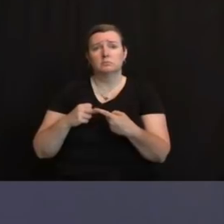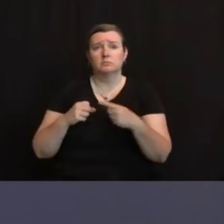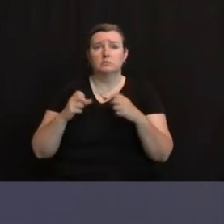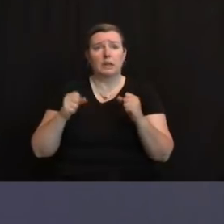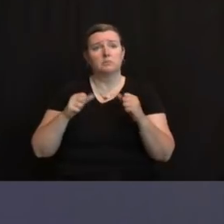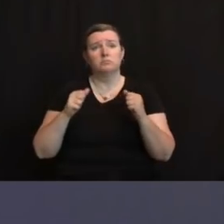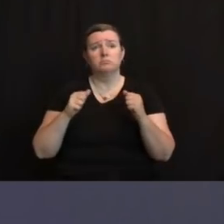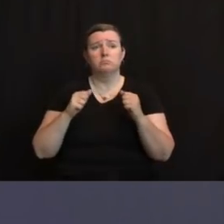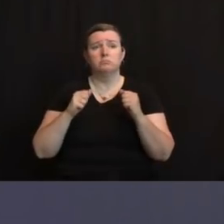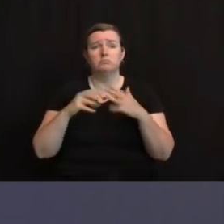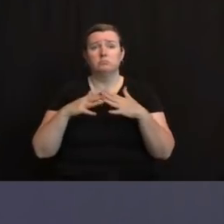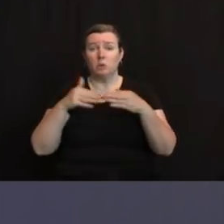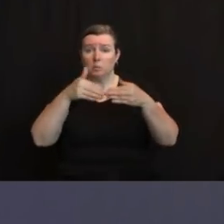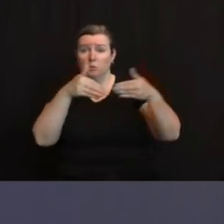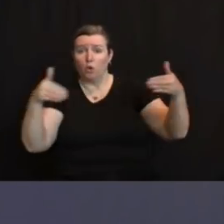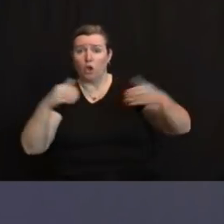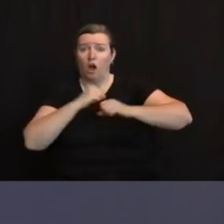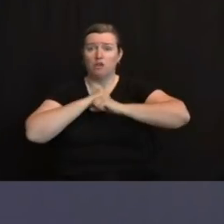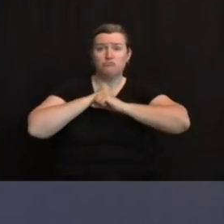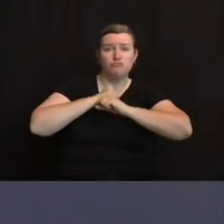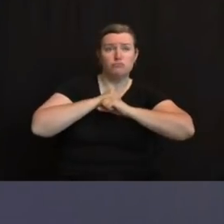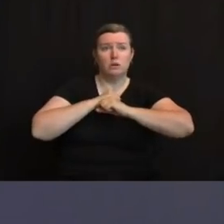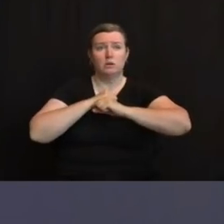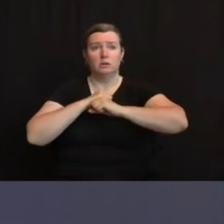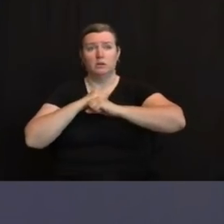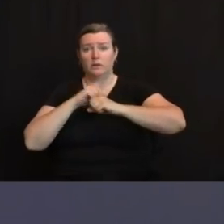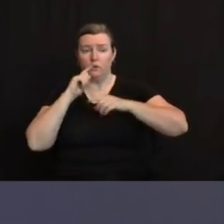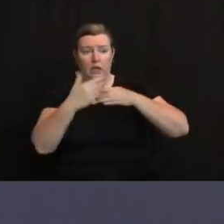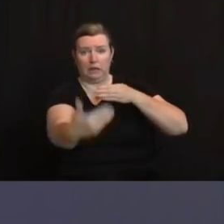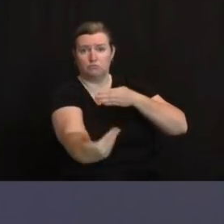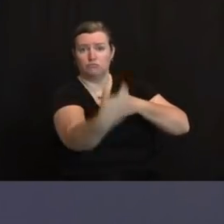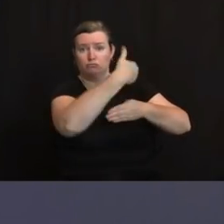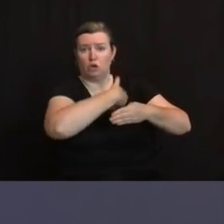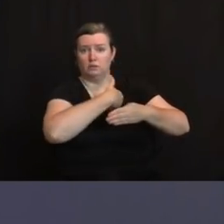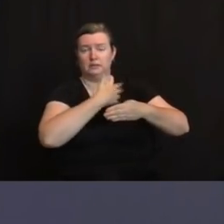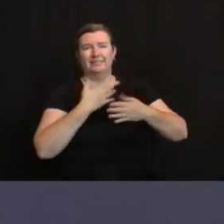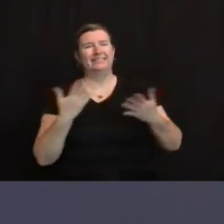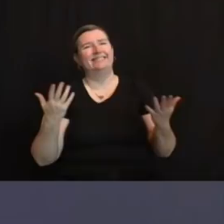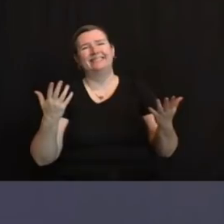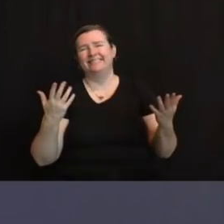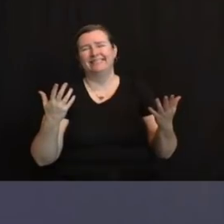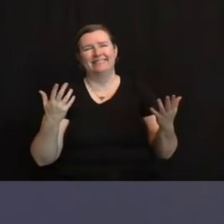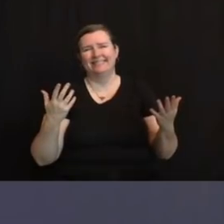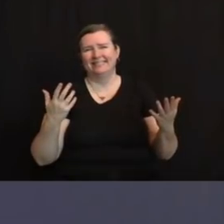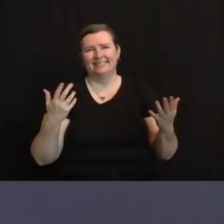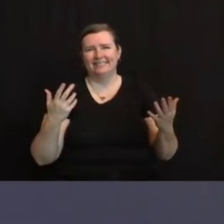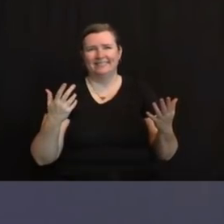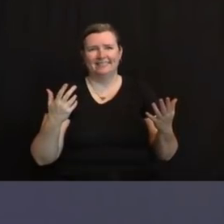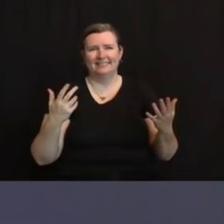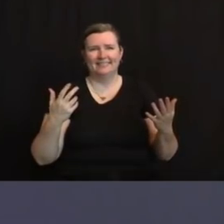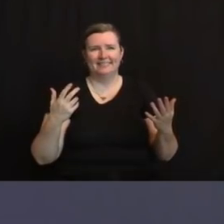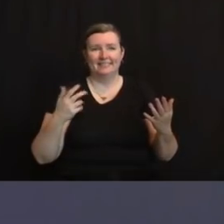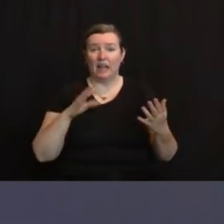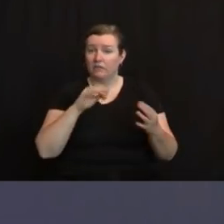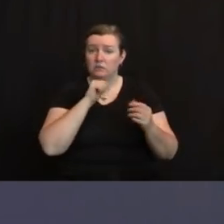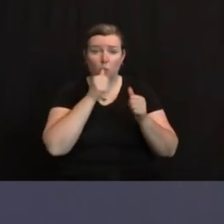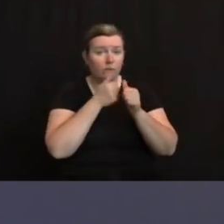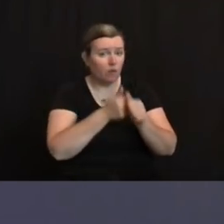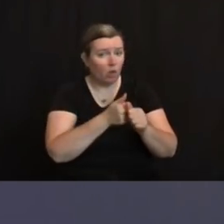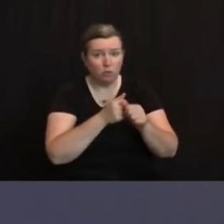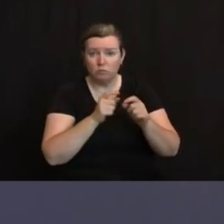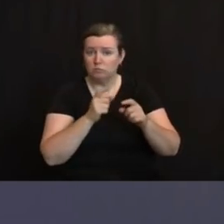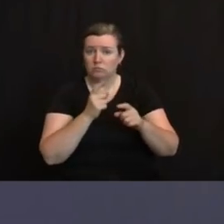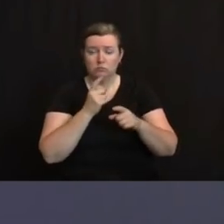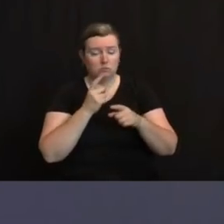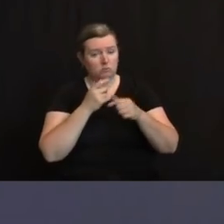put up guards at the borders of the state of New Jersey, but to single out non-compliant behavior and take very explicit,